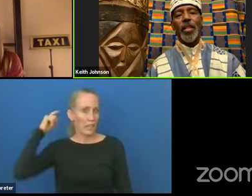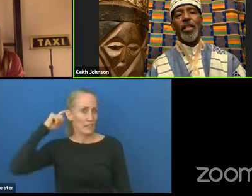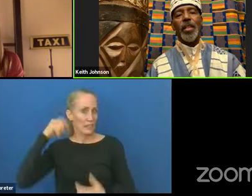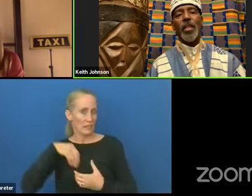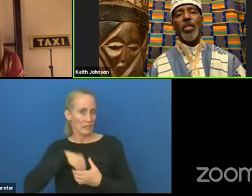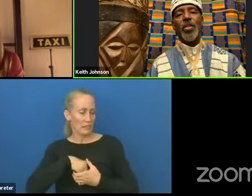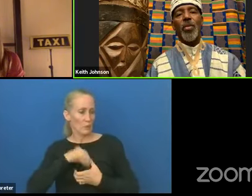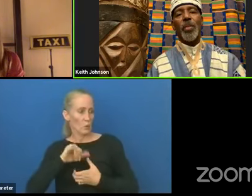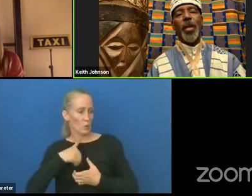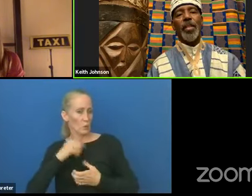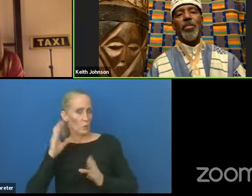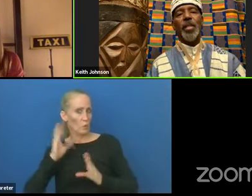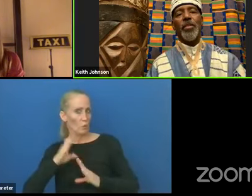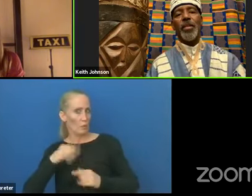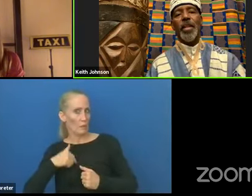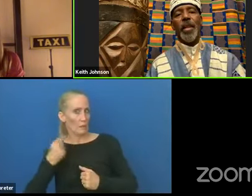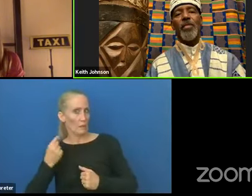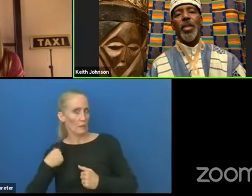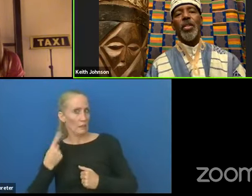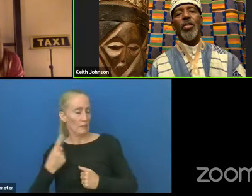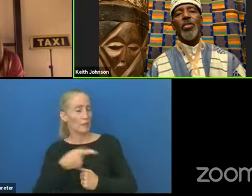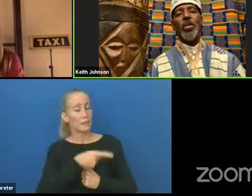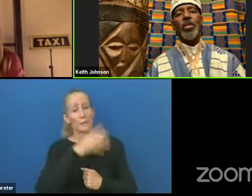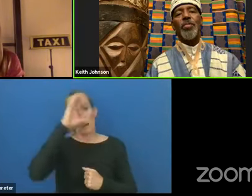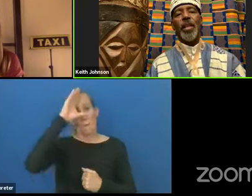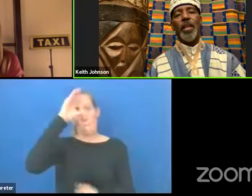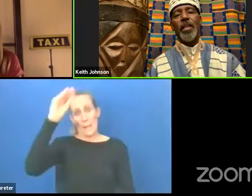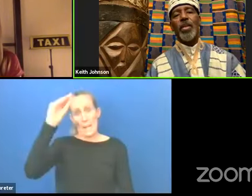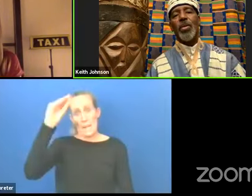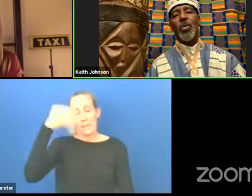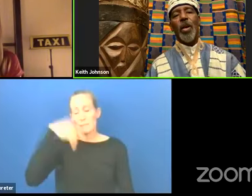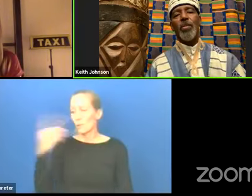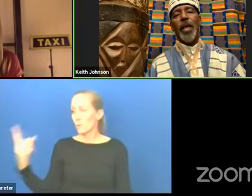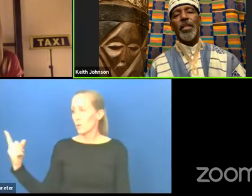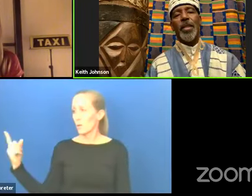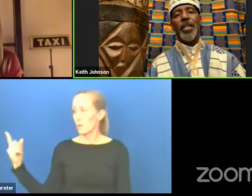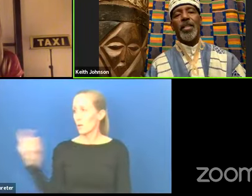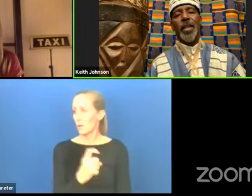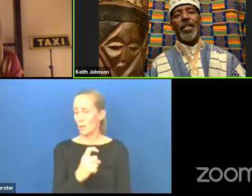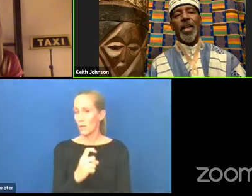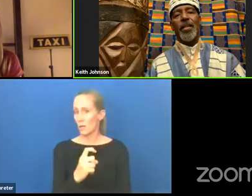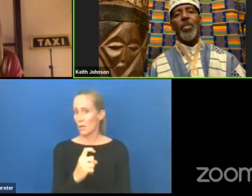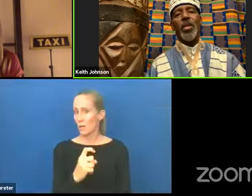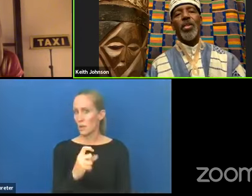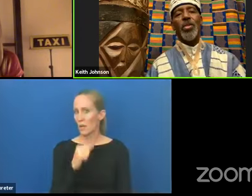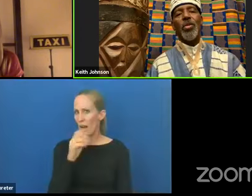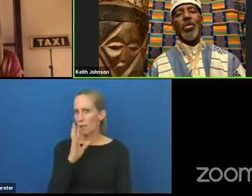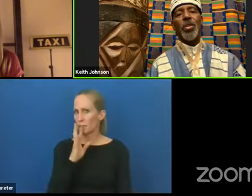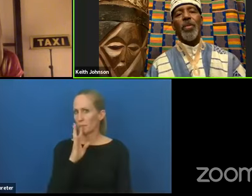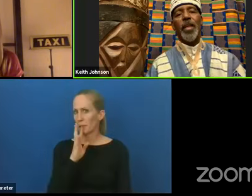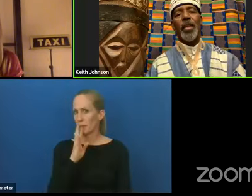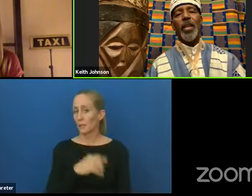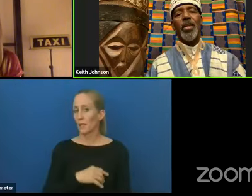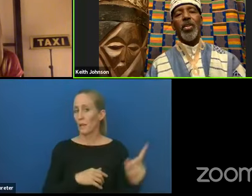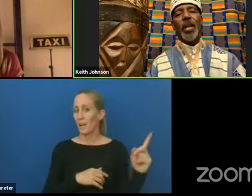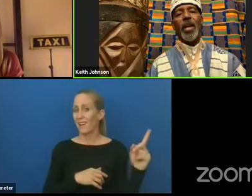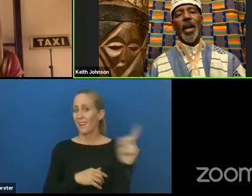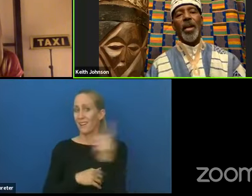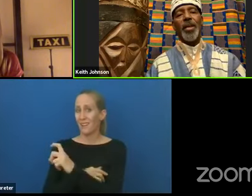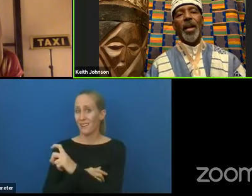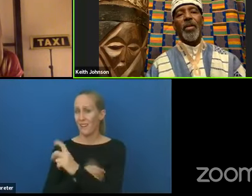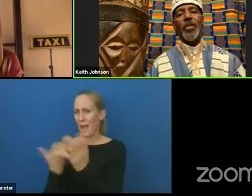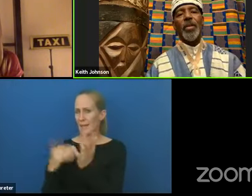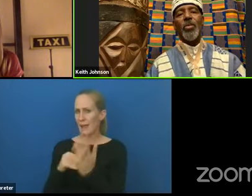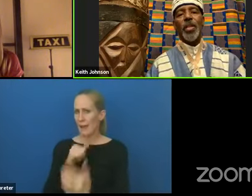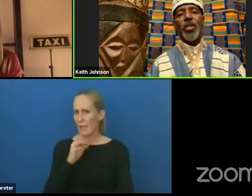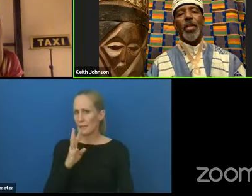done." He says, "You walked past me first time, you no speak. You walked past me the second time, you no speak. You in